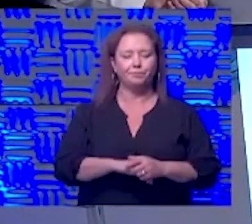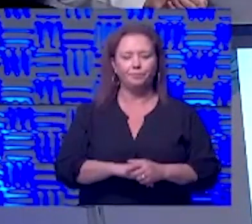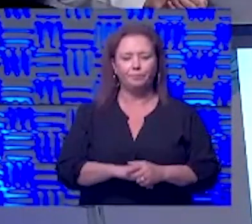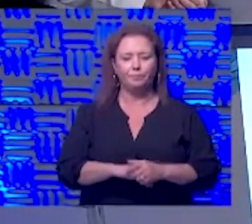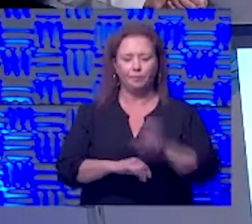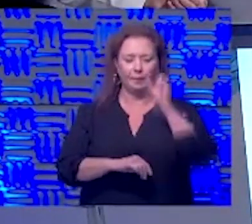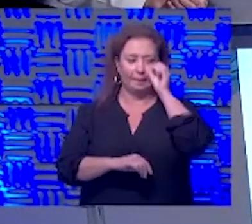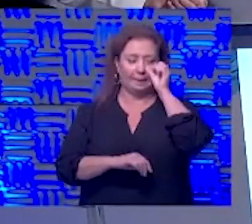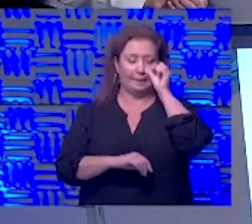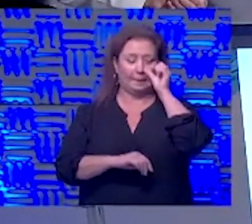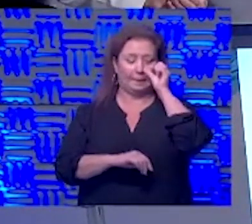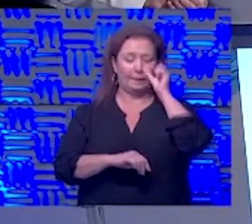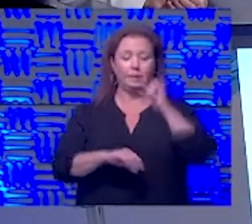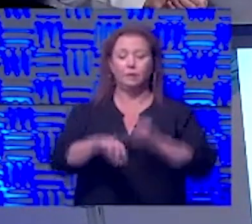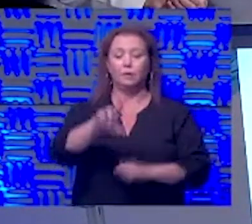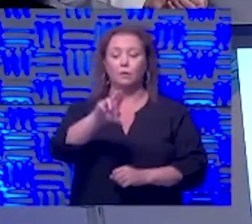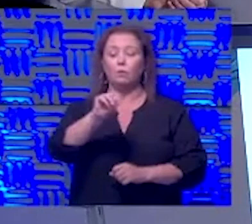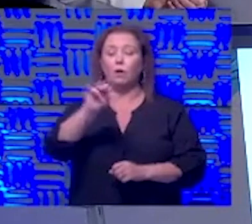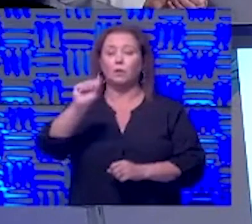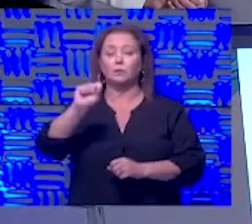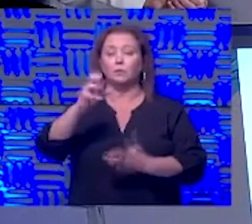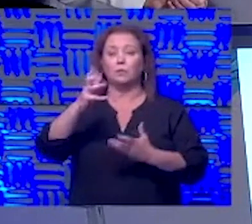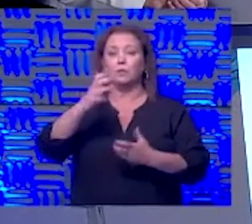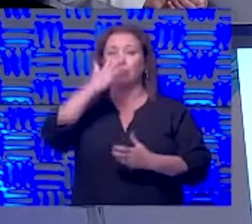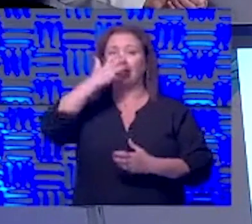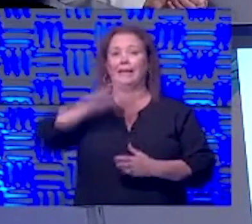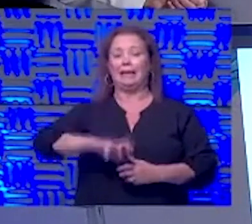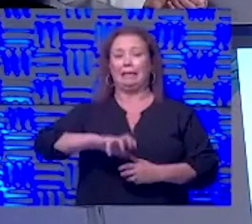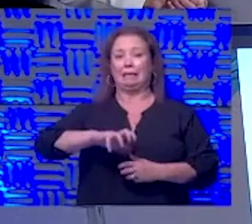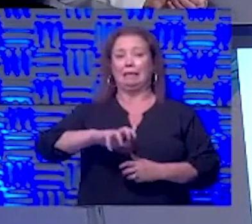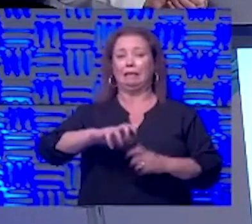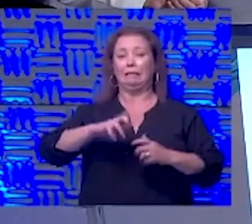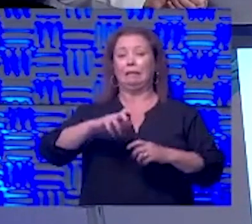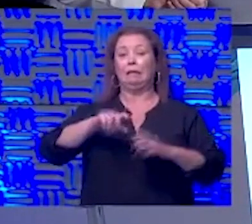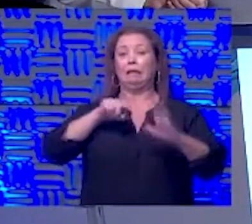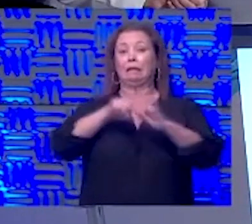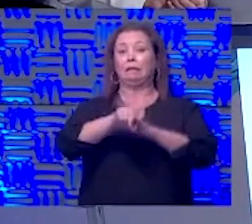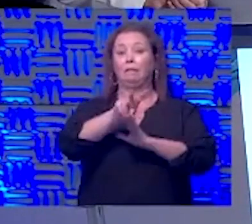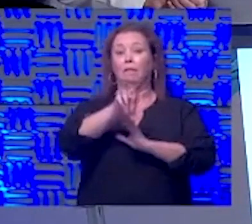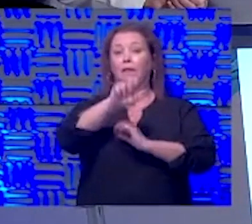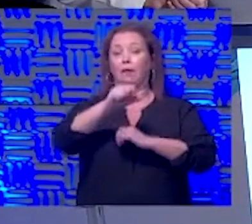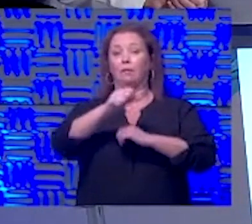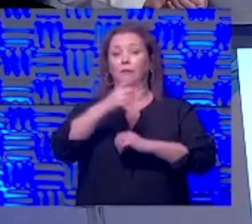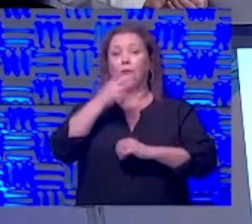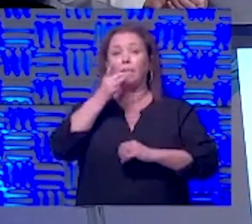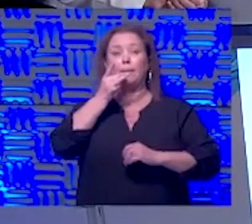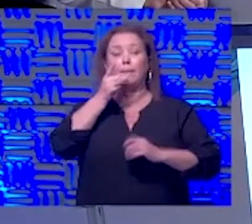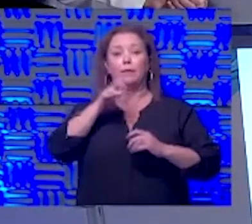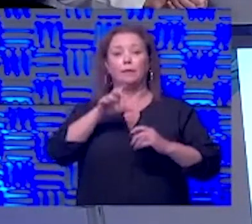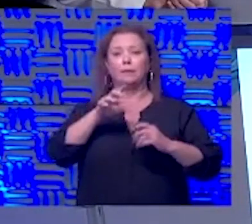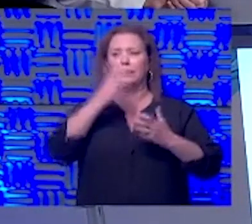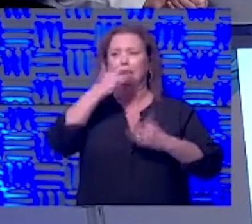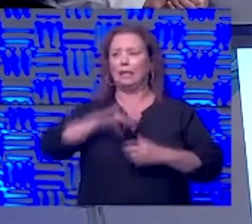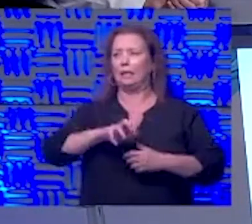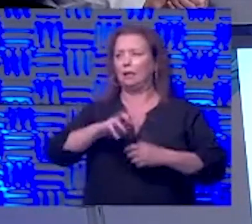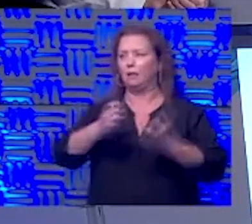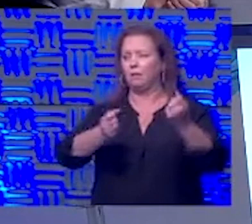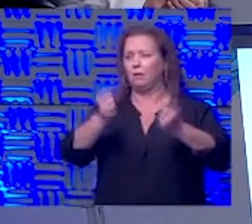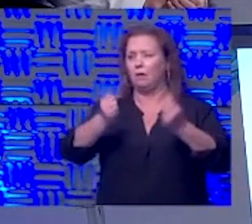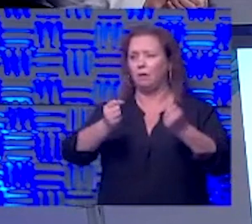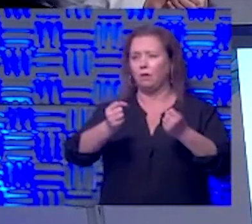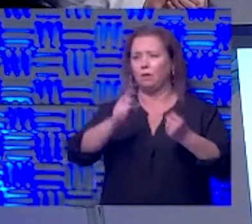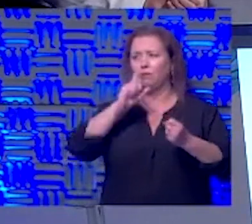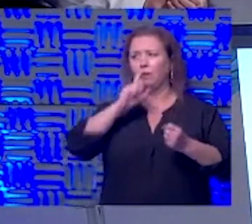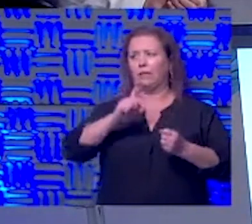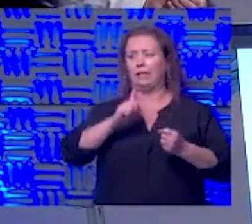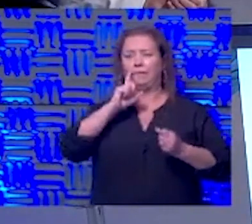listener, first time caller, Ross wants to know, will the heat of my car kill the virus on my mask? Okay, well, the heat on the car, and I'm going to assume that this